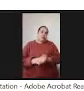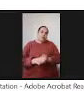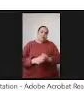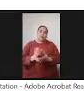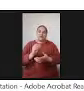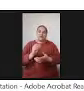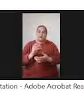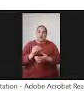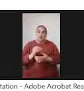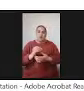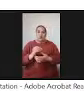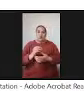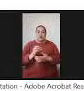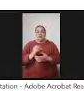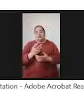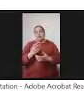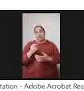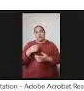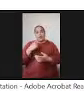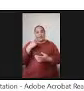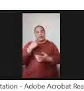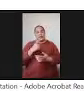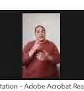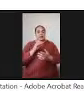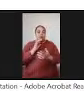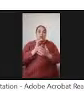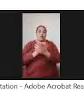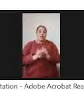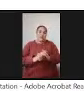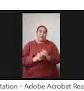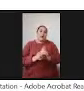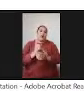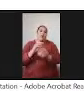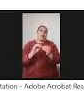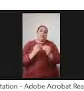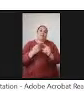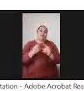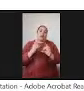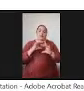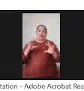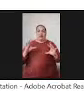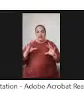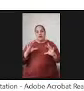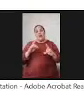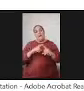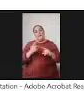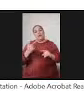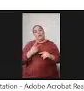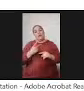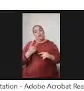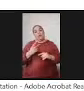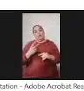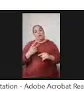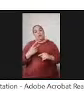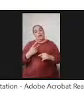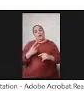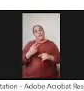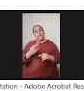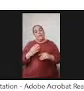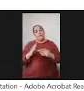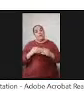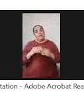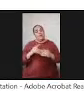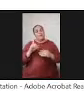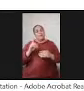So and I mean that's a commitment that I've made from the beginning, but also members must just,